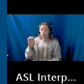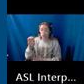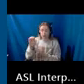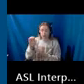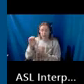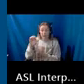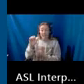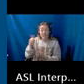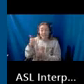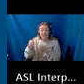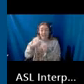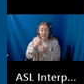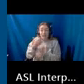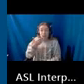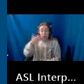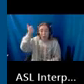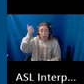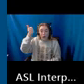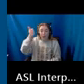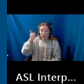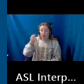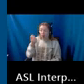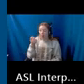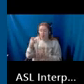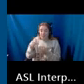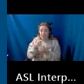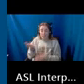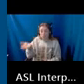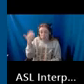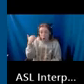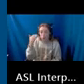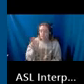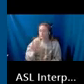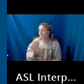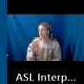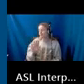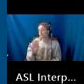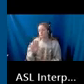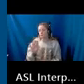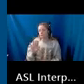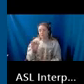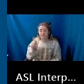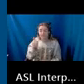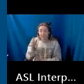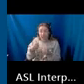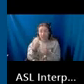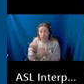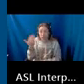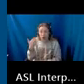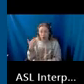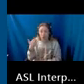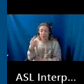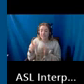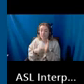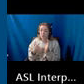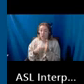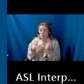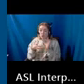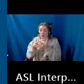years old. But something that's more than 10 years old is really sometimes not very relevant to